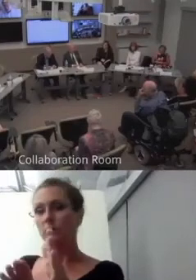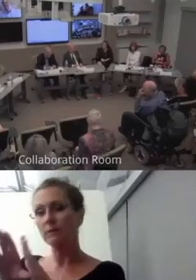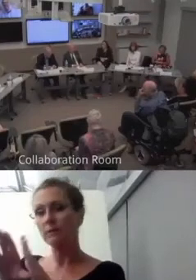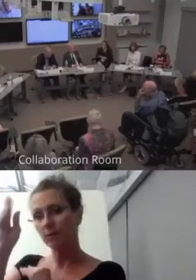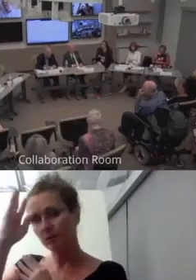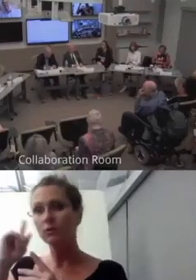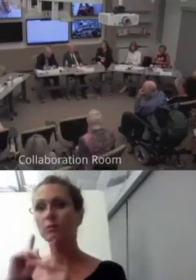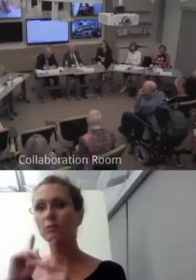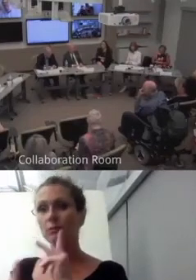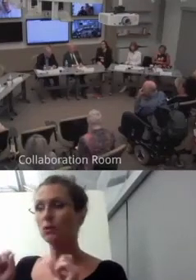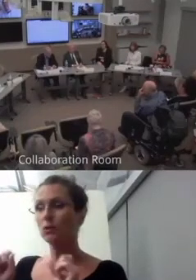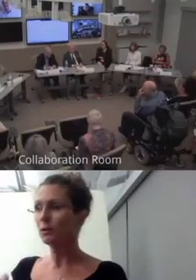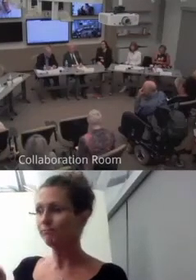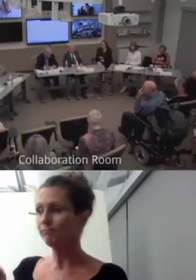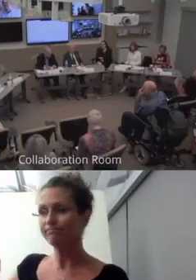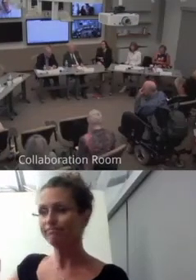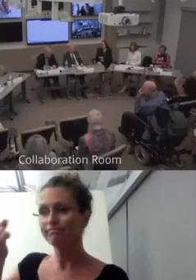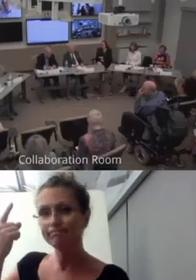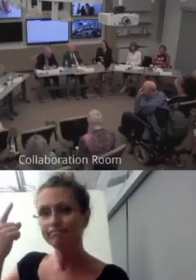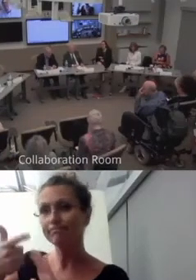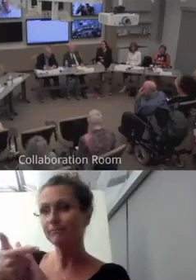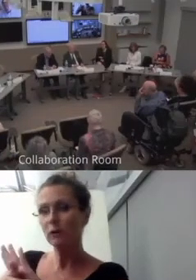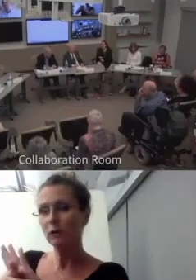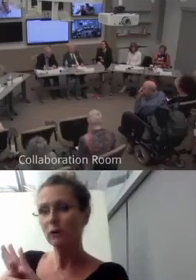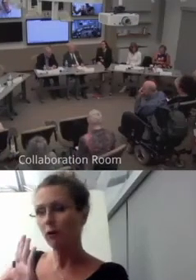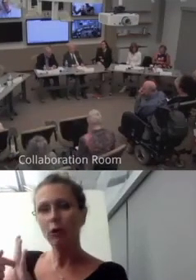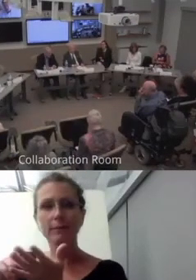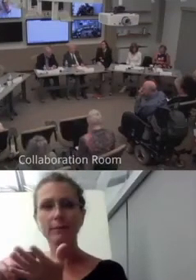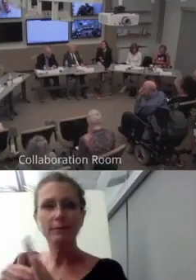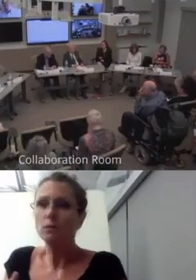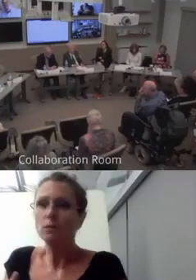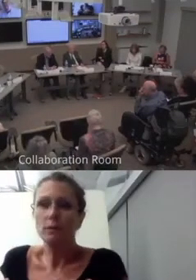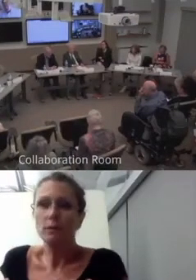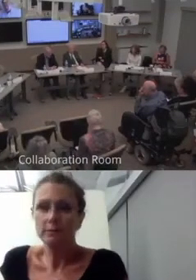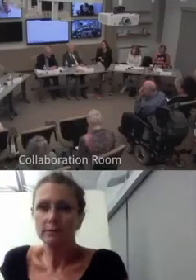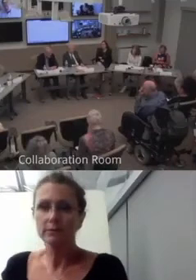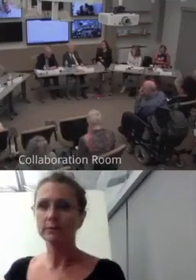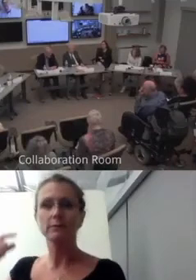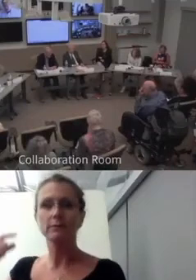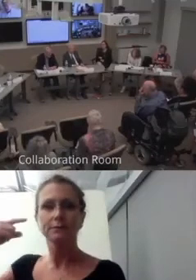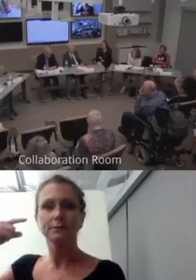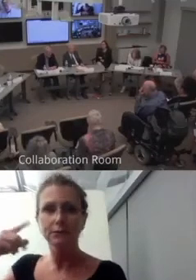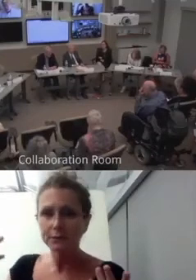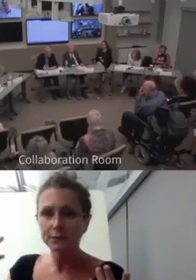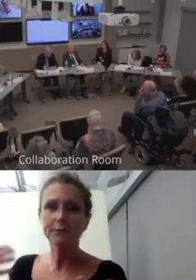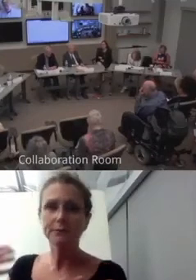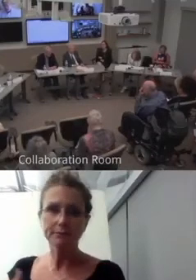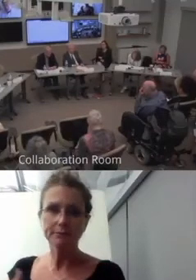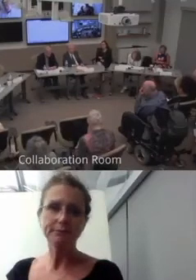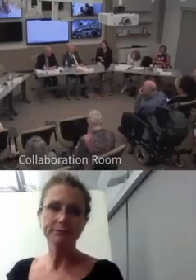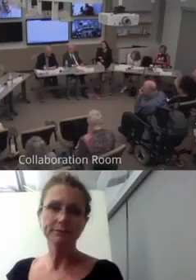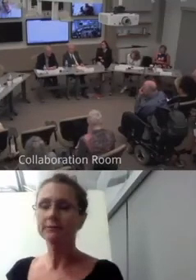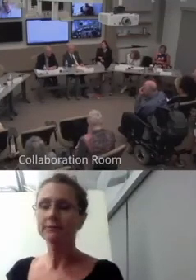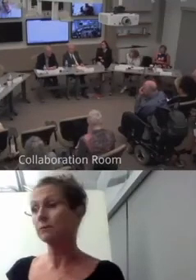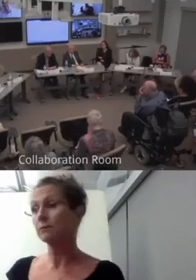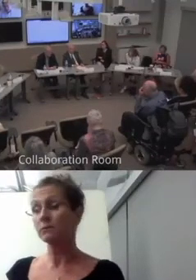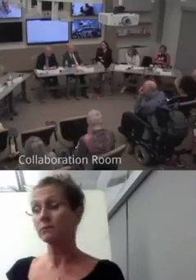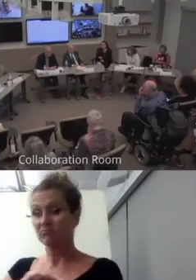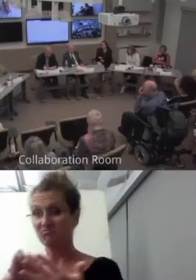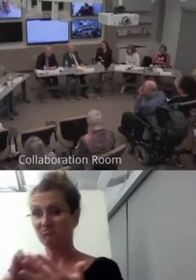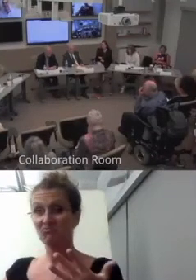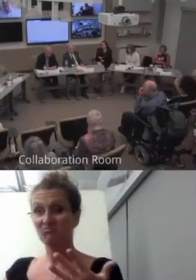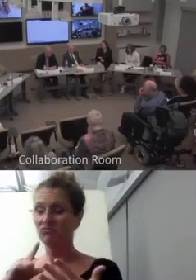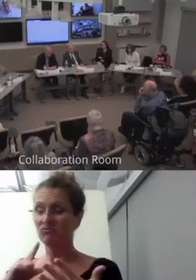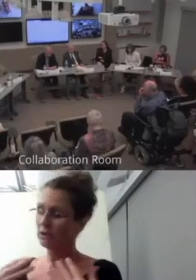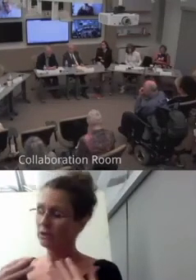was about. All of those aspects were significant in bringing about change, because what the ADA really